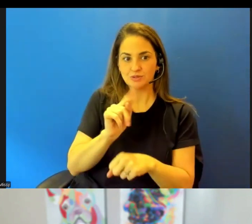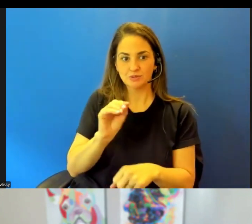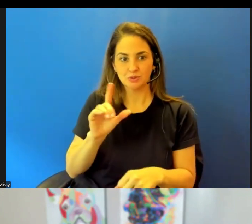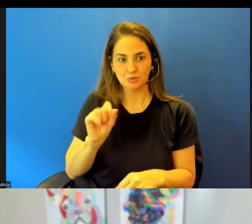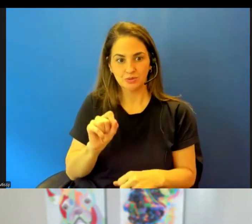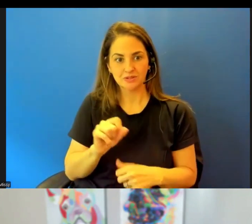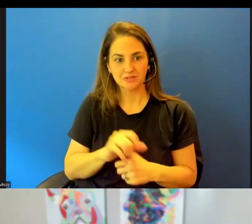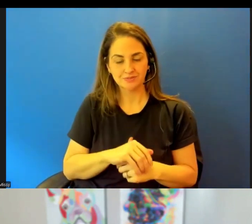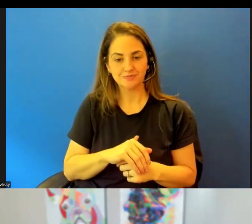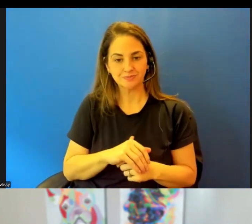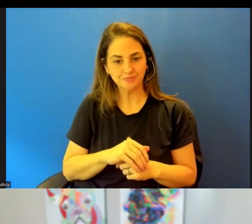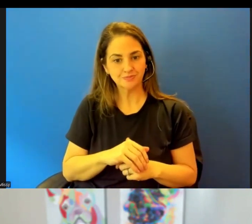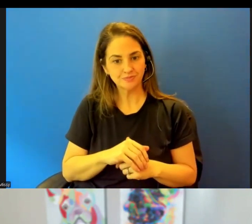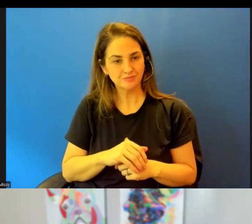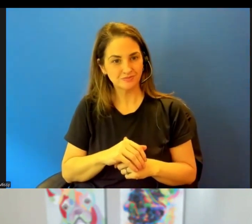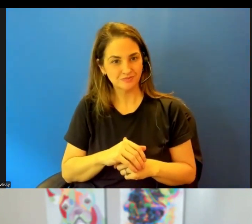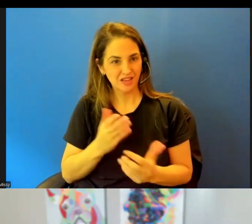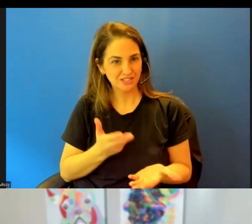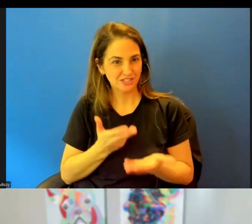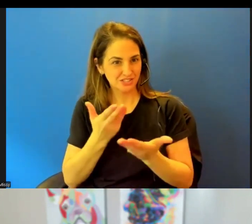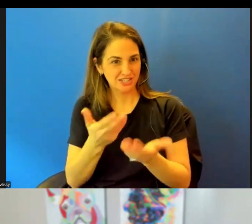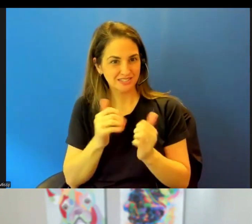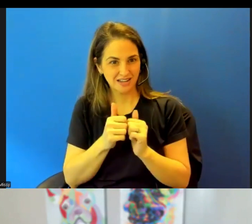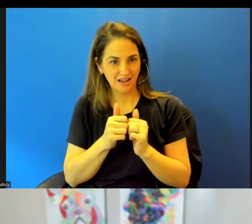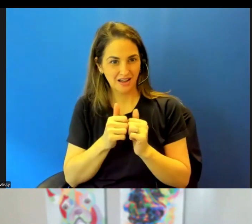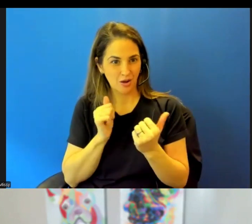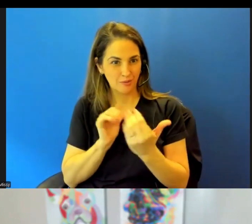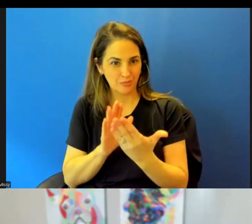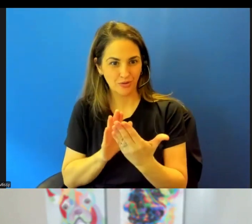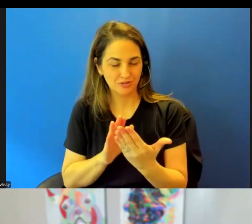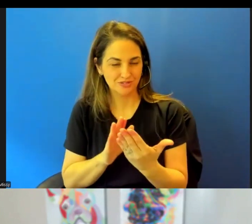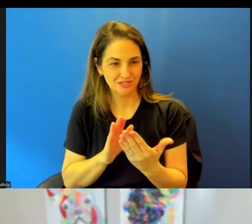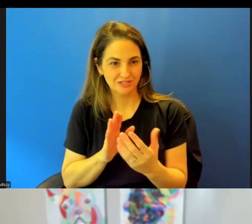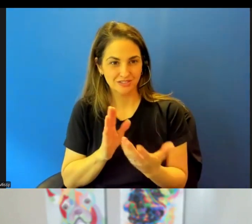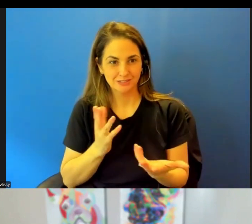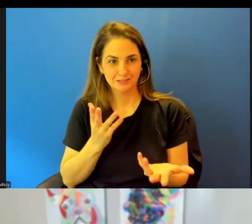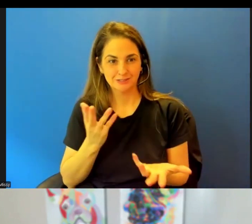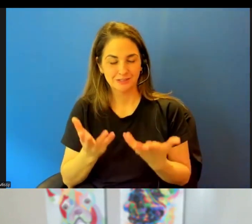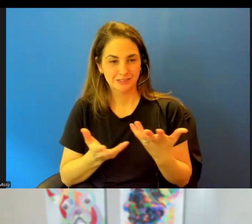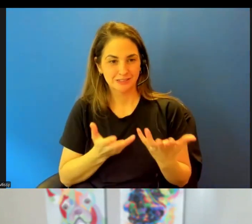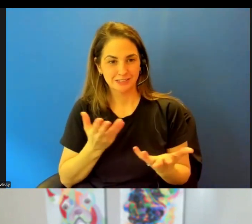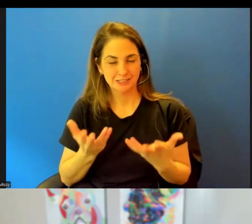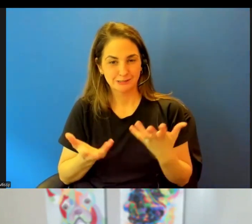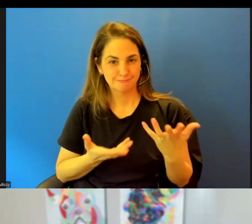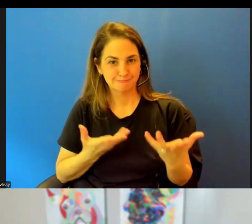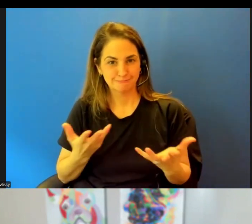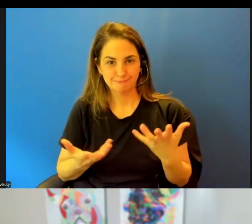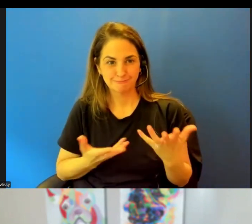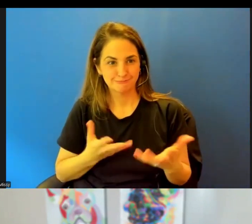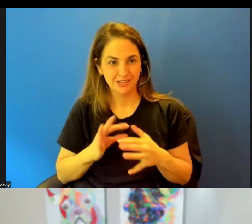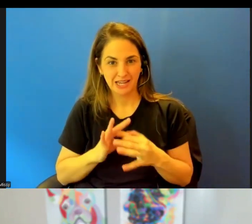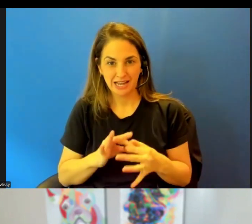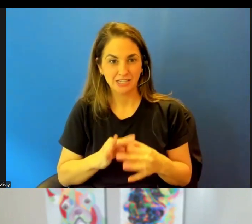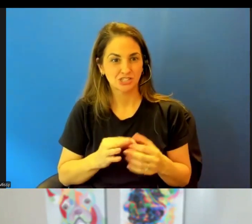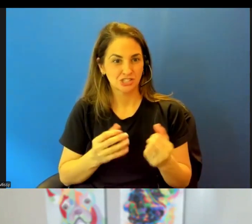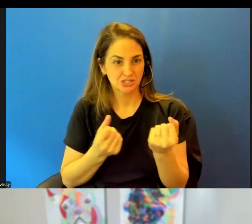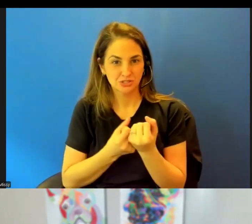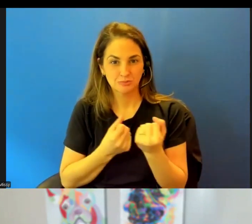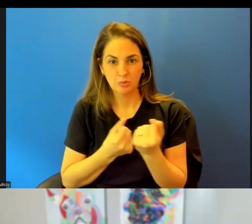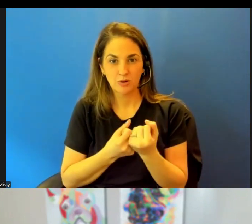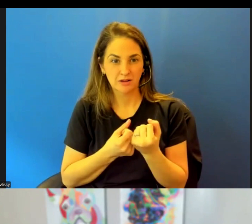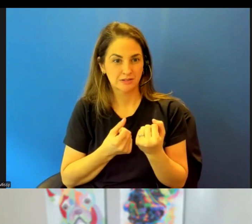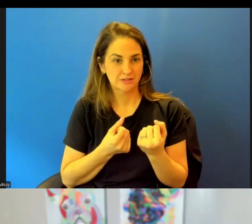Mhm. Any suggestions on approaches on the connection and support and